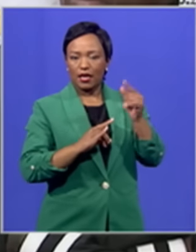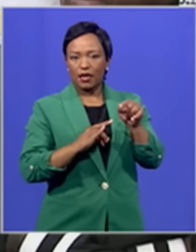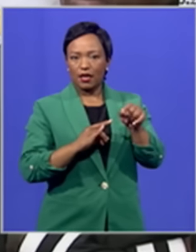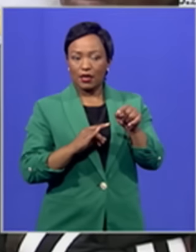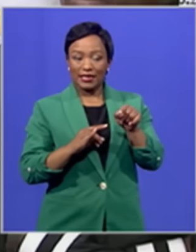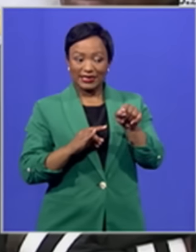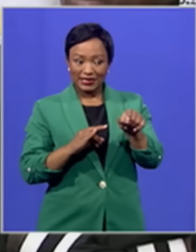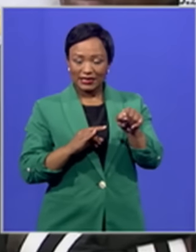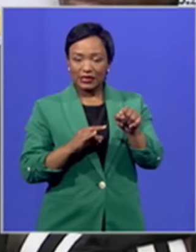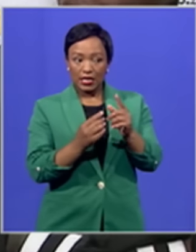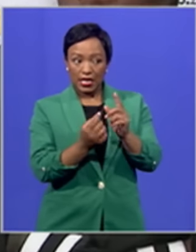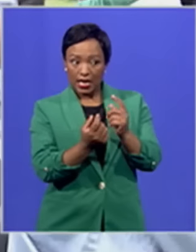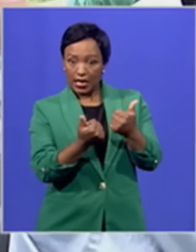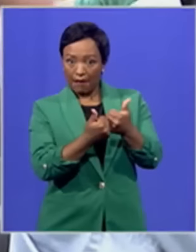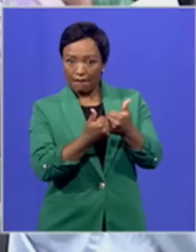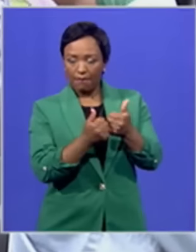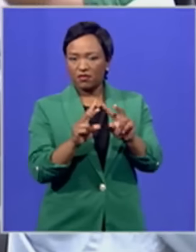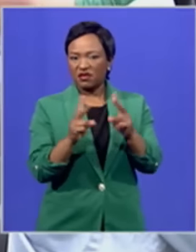different for this game.